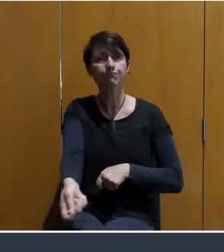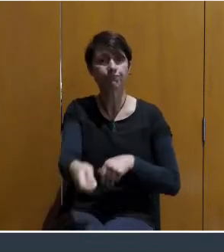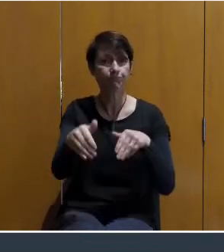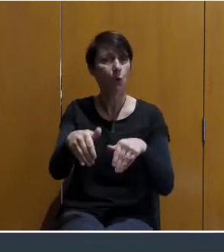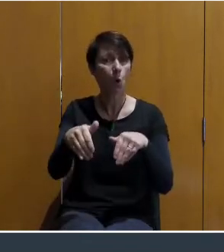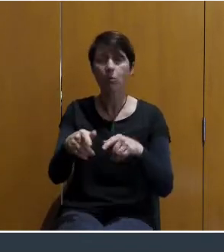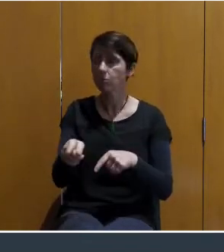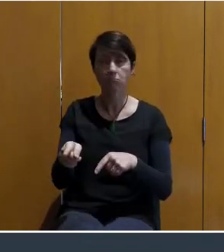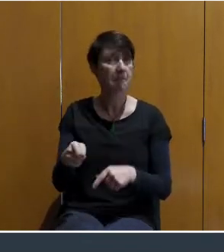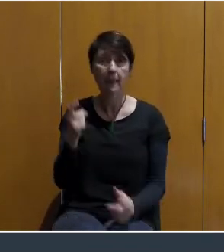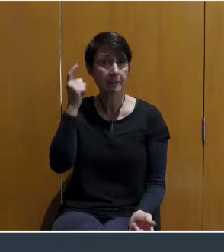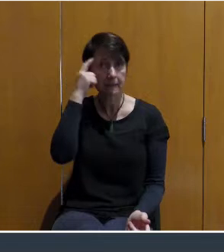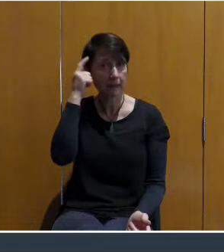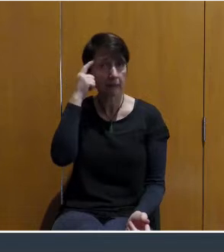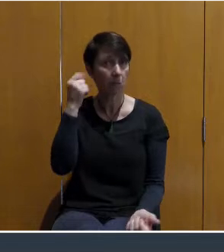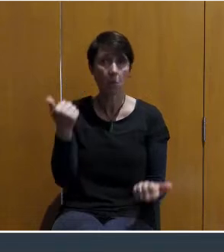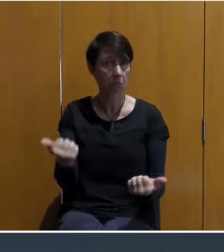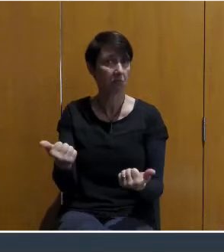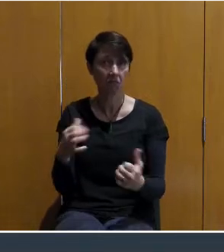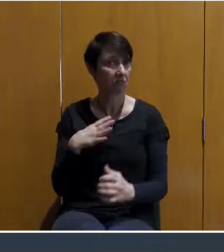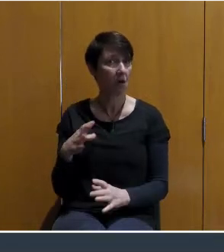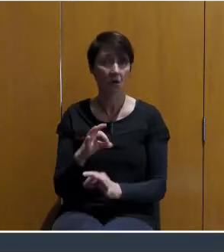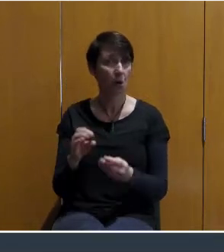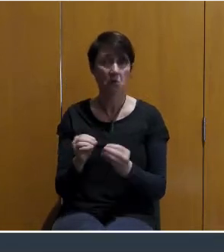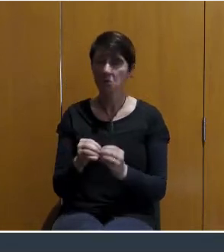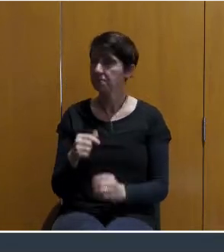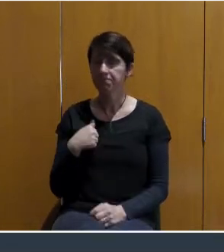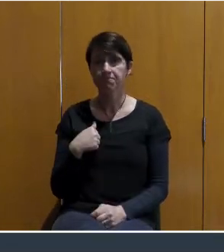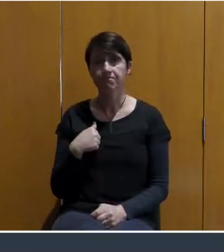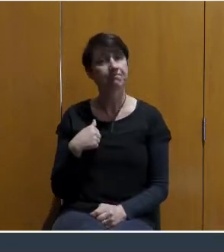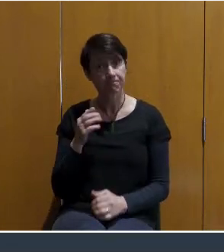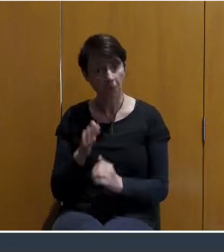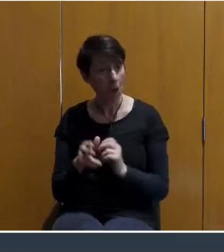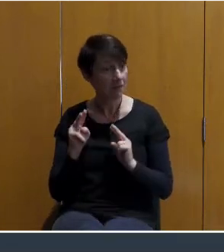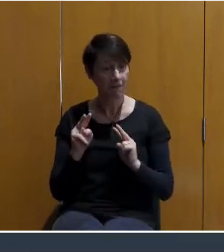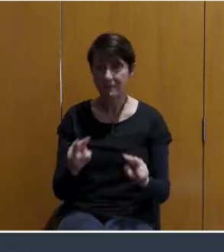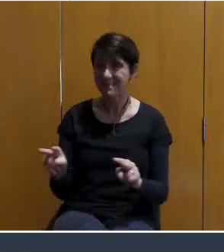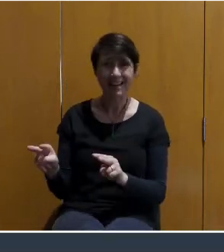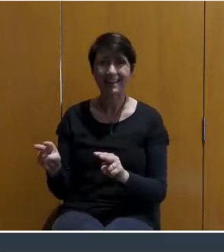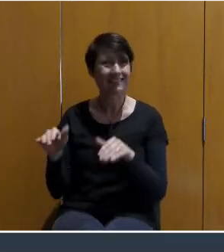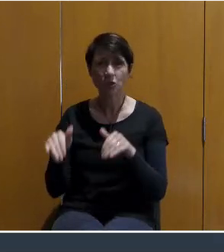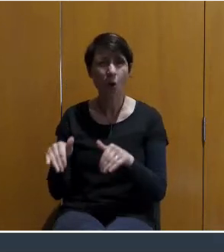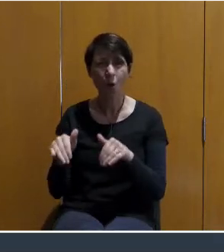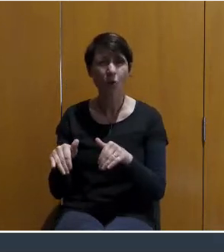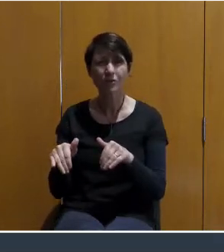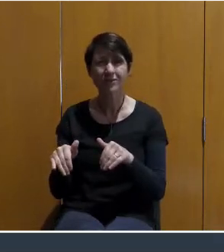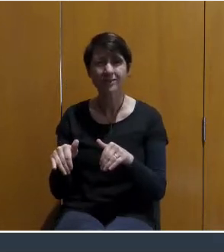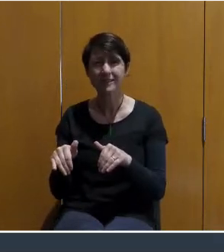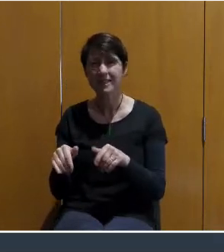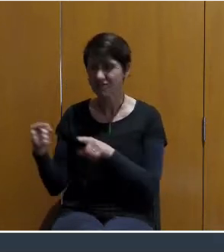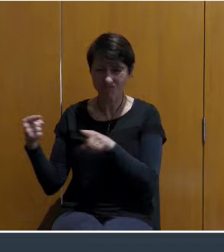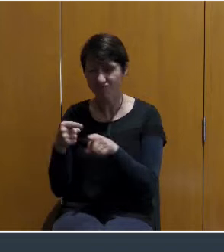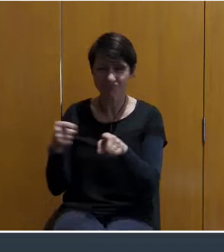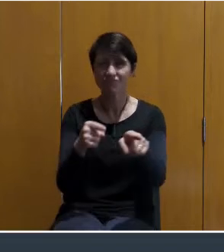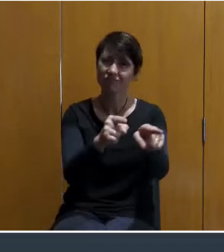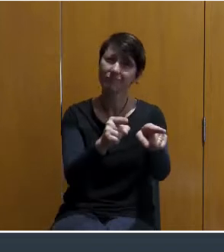I've not really seen anybody, any dogs, any time of the year, you know, running, chasing birds or anything. Everybody's pretty sensible. We put